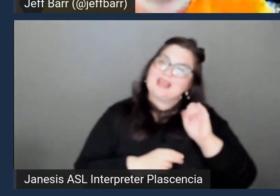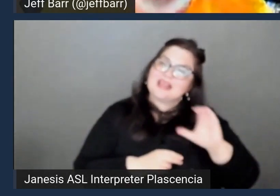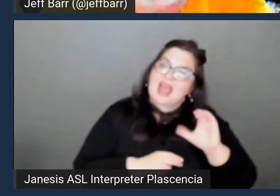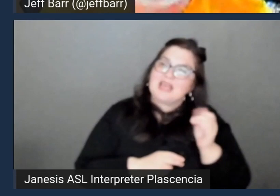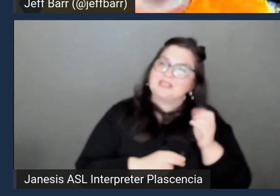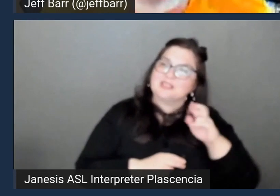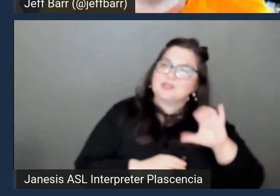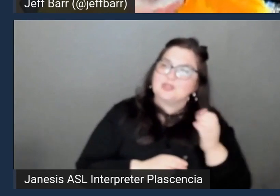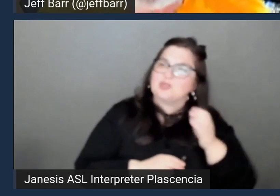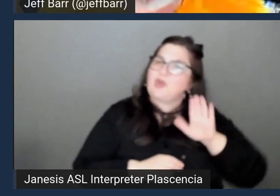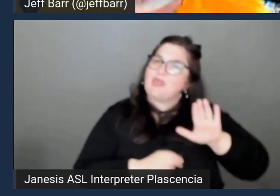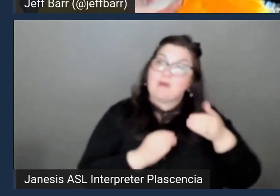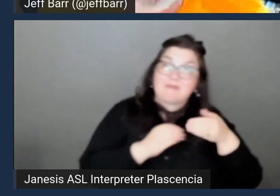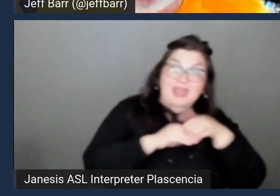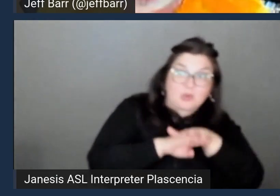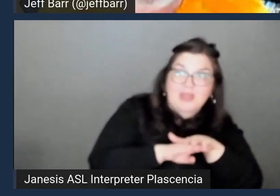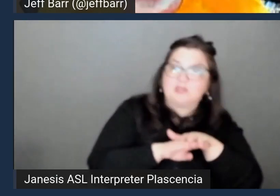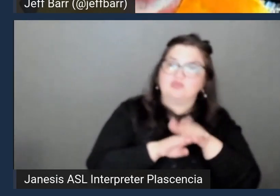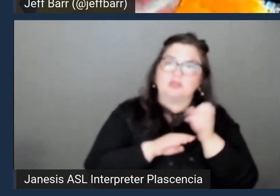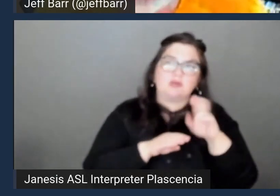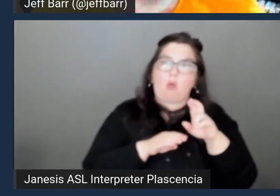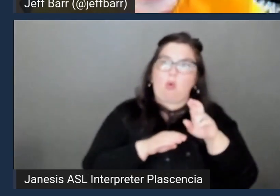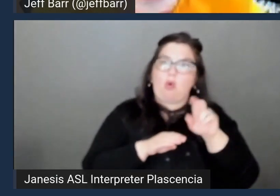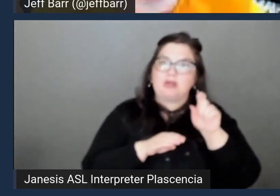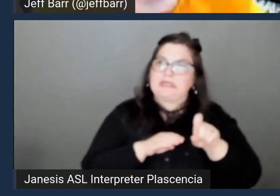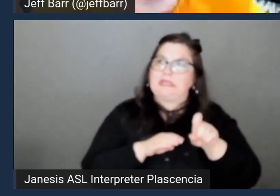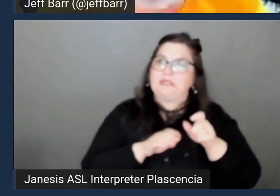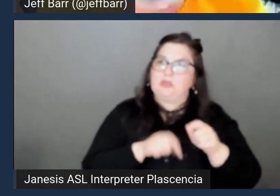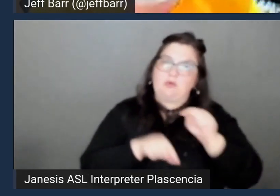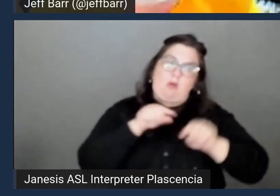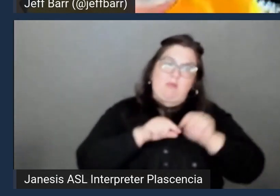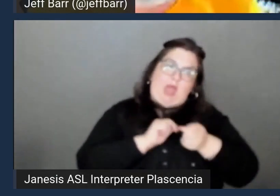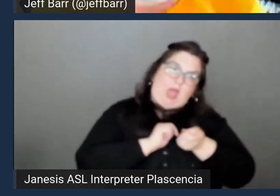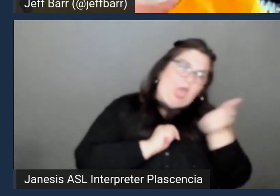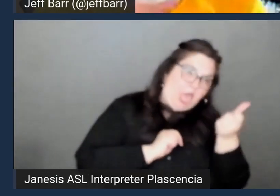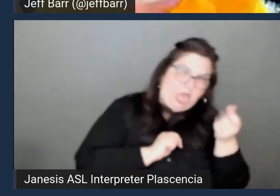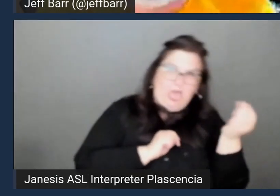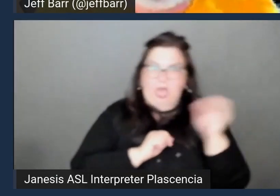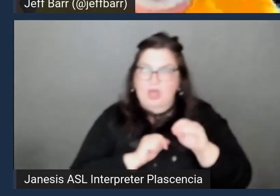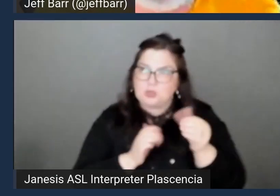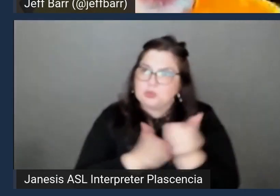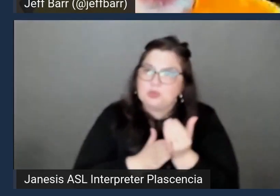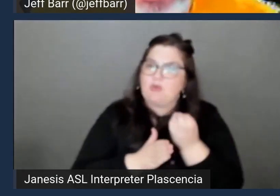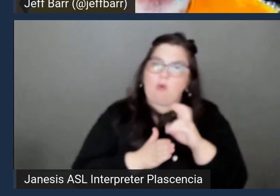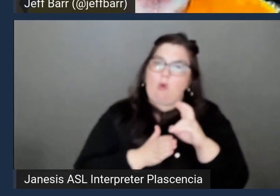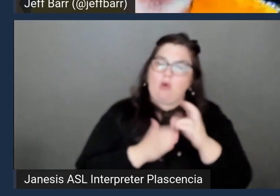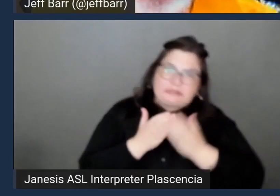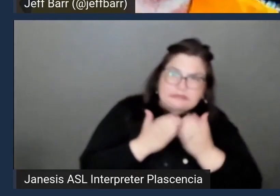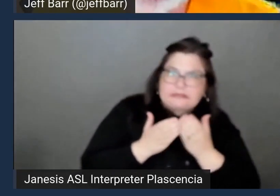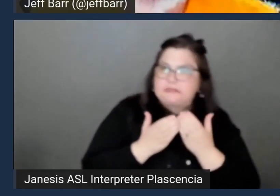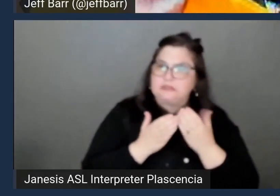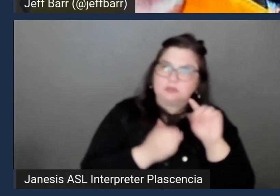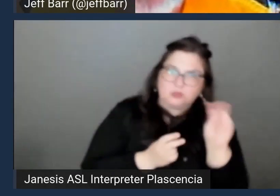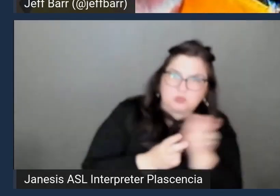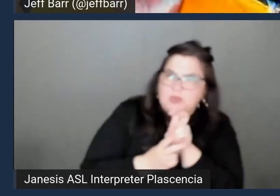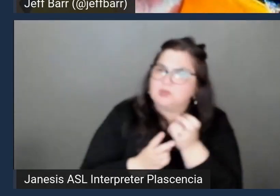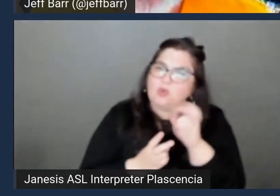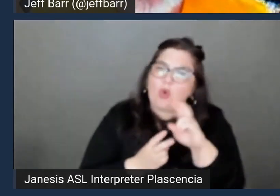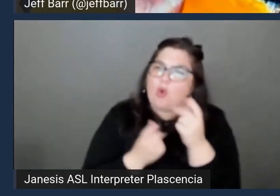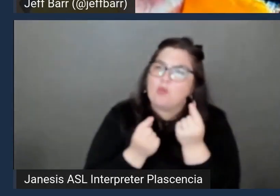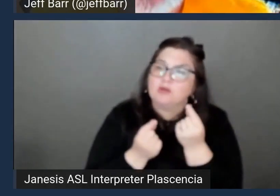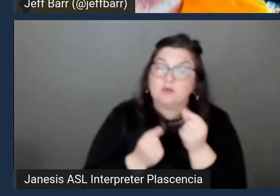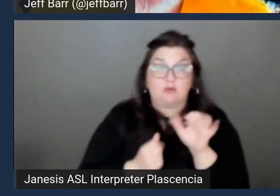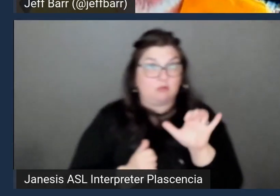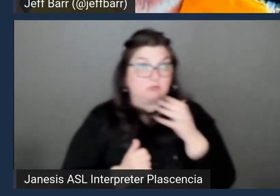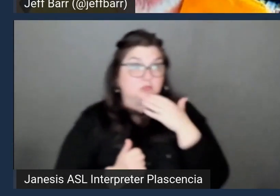or process? Do they need to rewrite, rebuild, migrate, or is it transparent? How does that all work? Oh, I think that's a